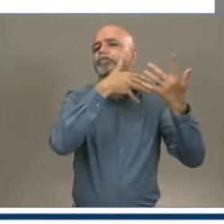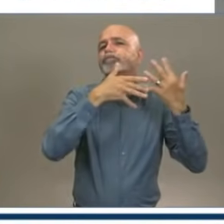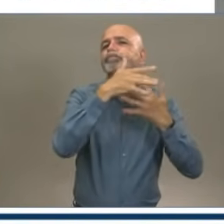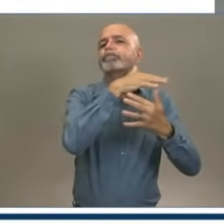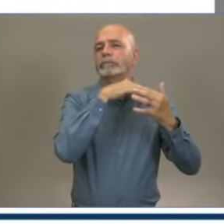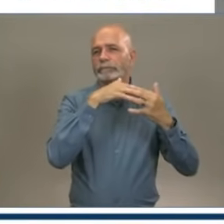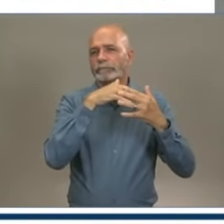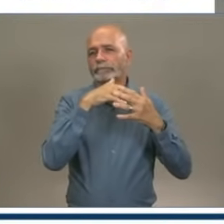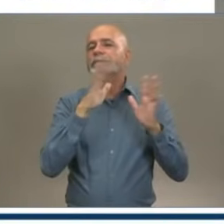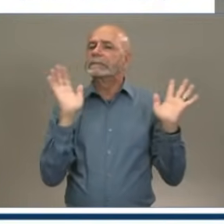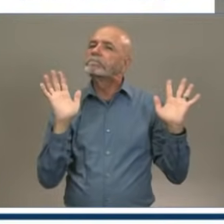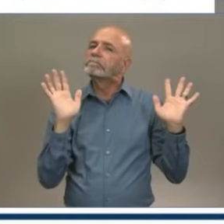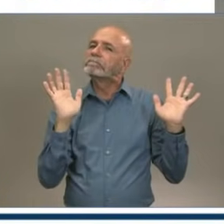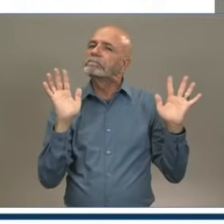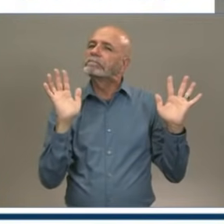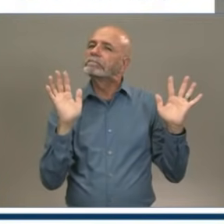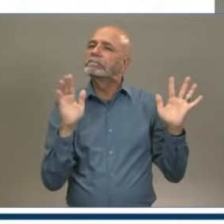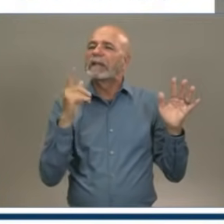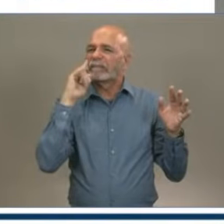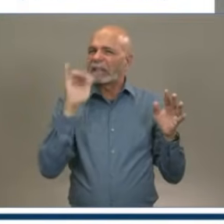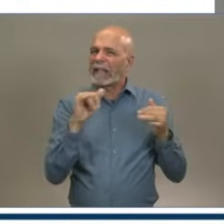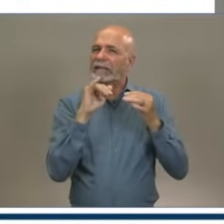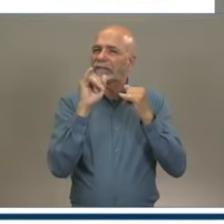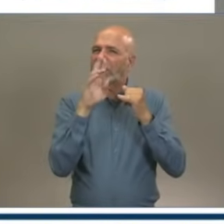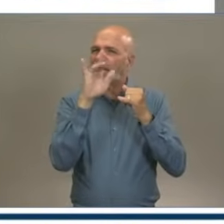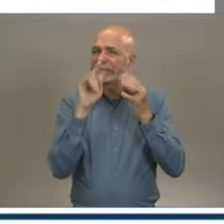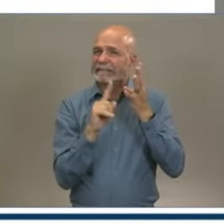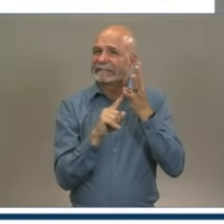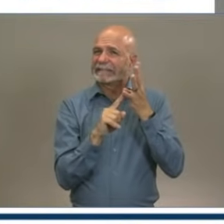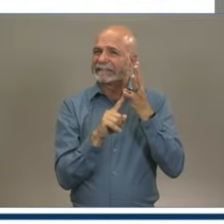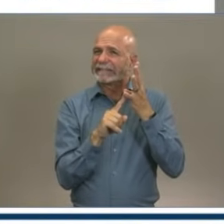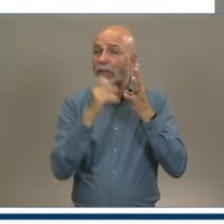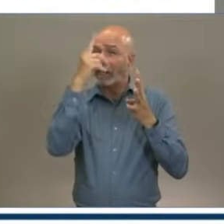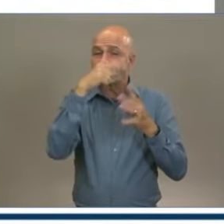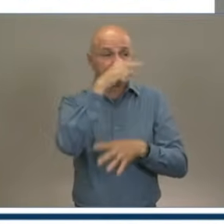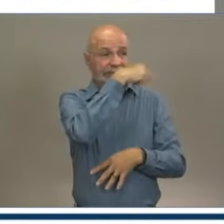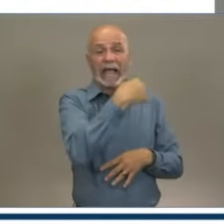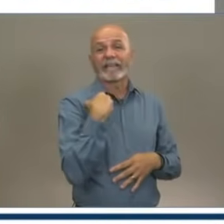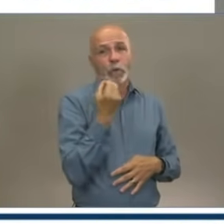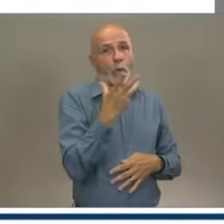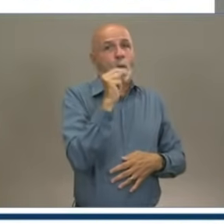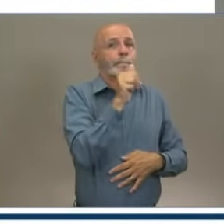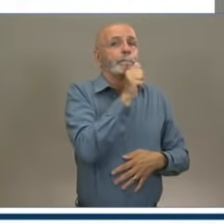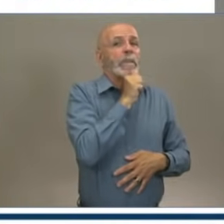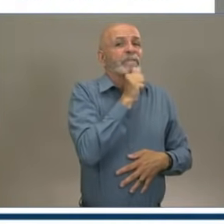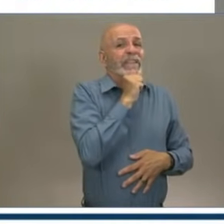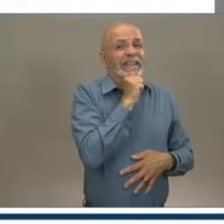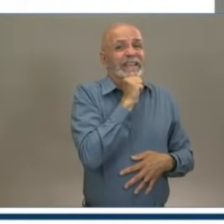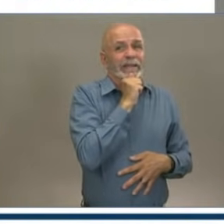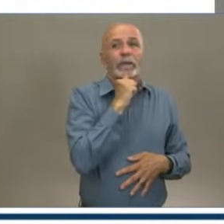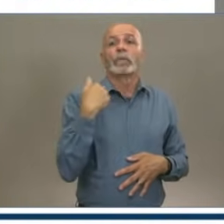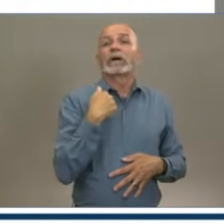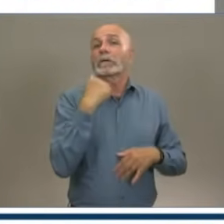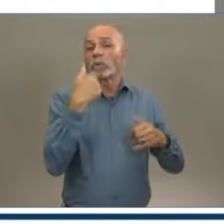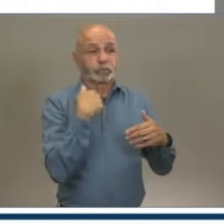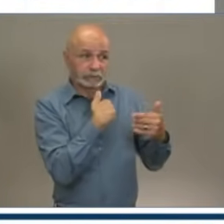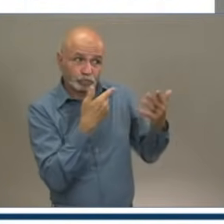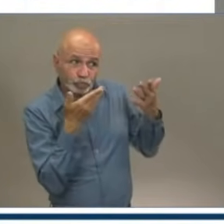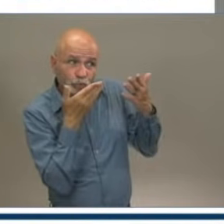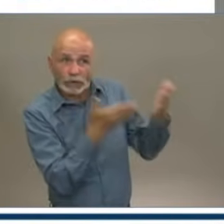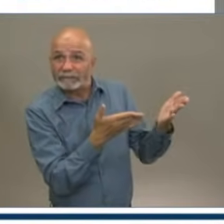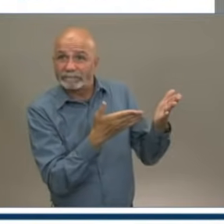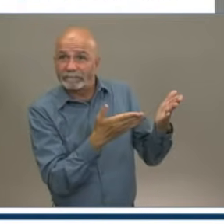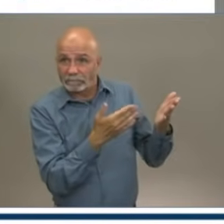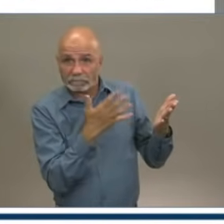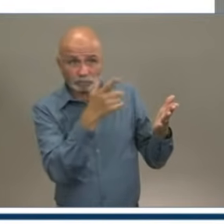At the end of the day, these are private facilities, and we give guidance, and it's up to them to adopt or not make decisions for within their own